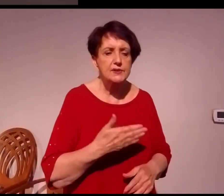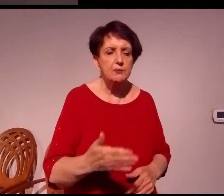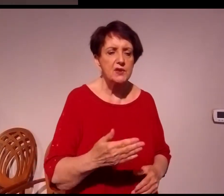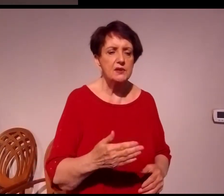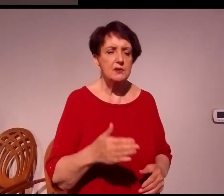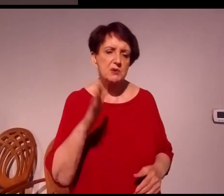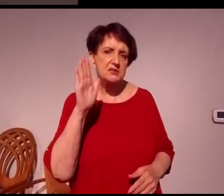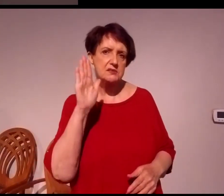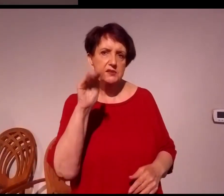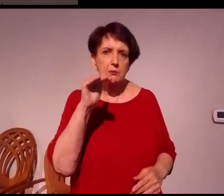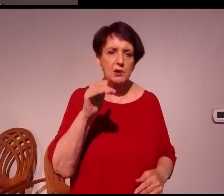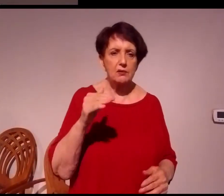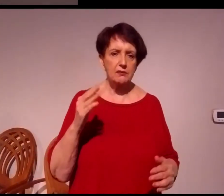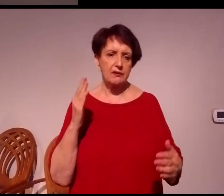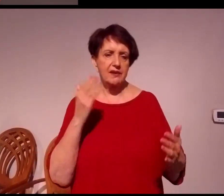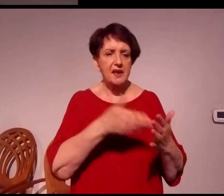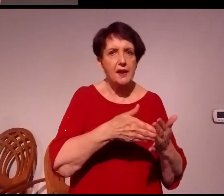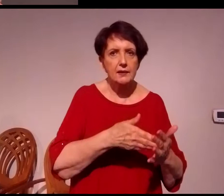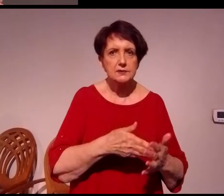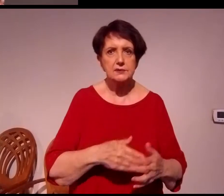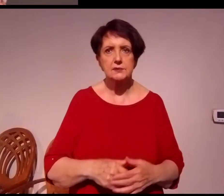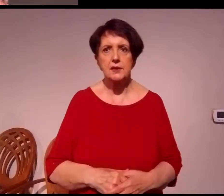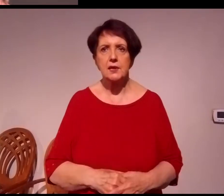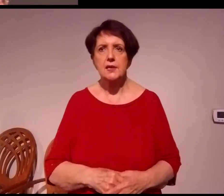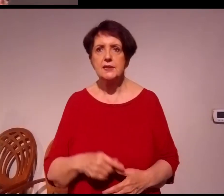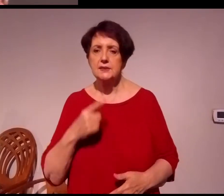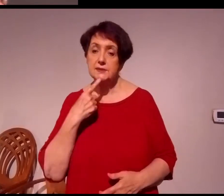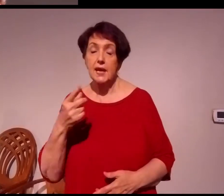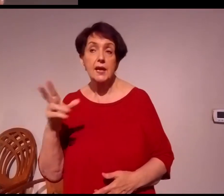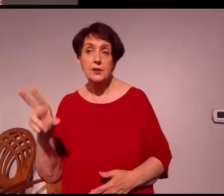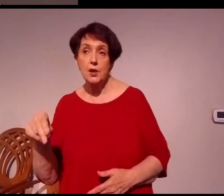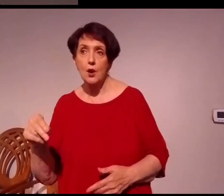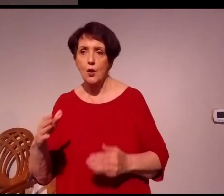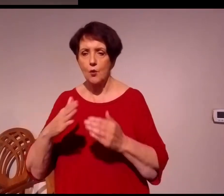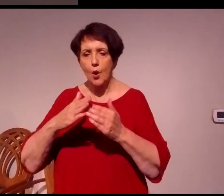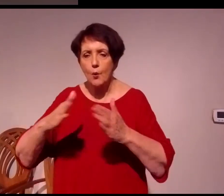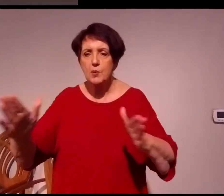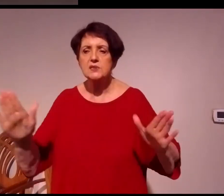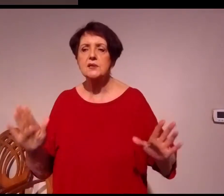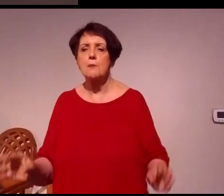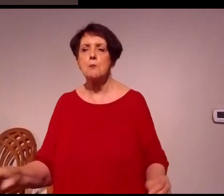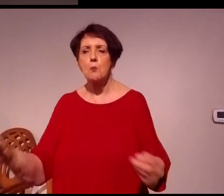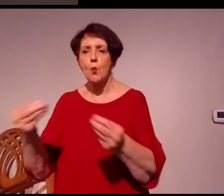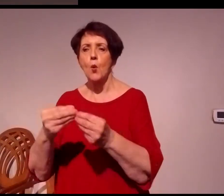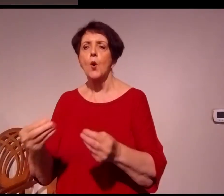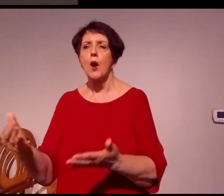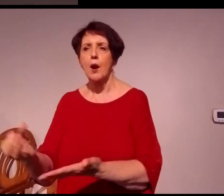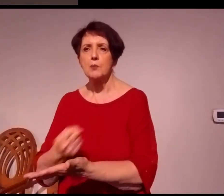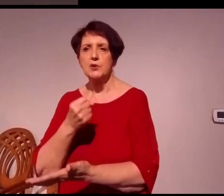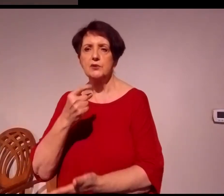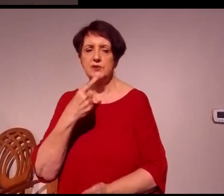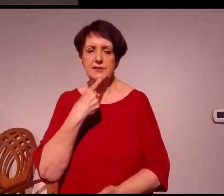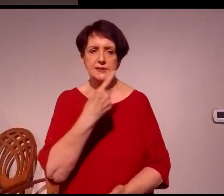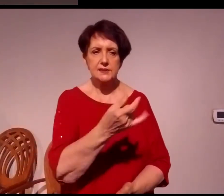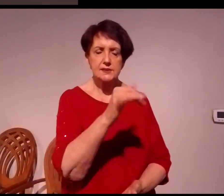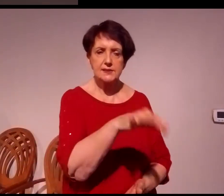oppositional or counterculture. Saying no opens up more chances to say